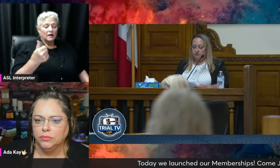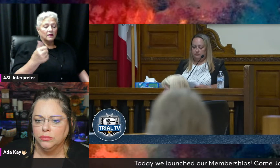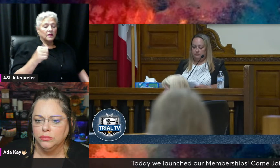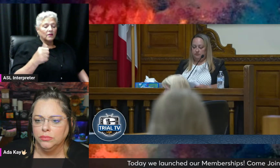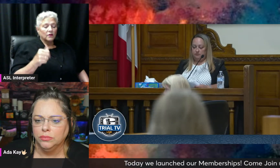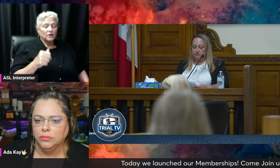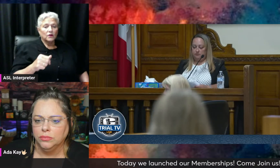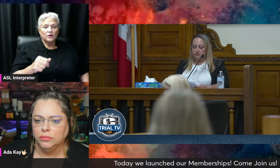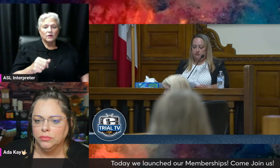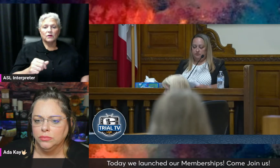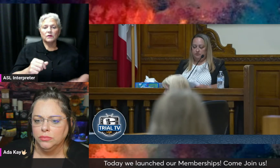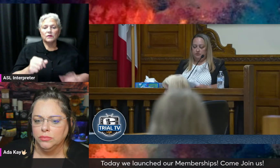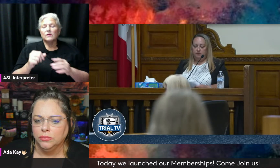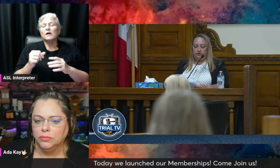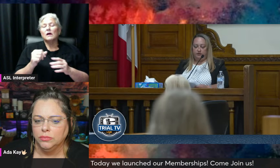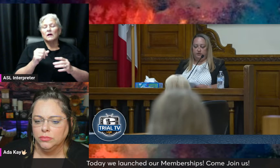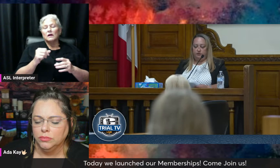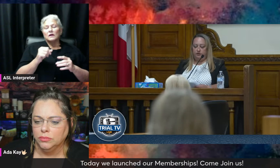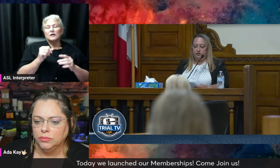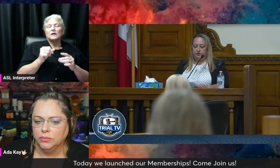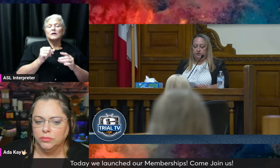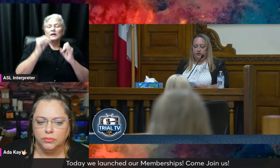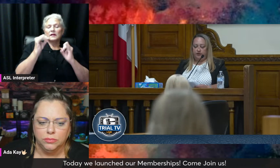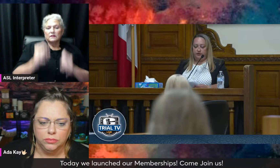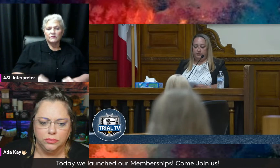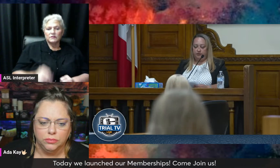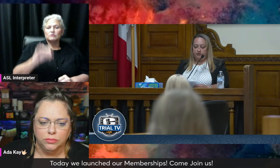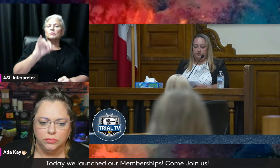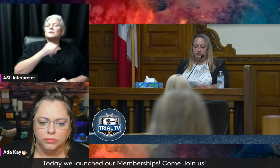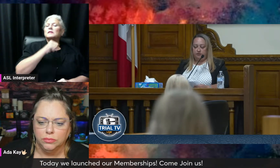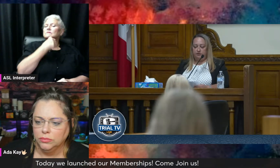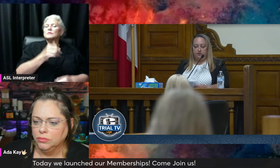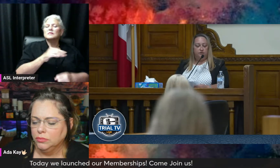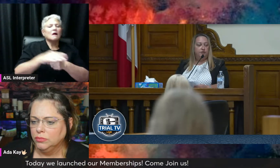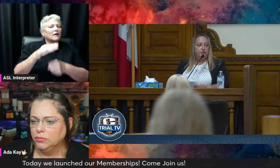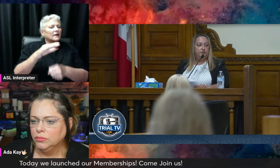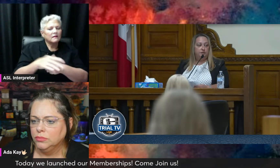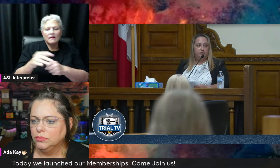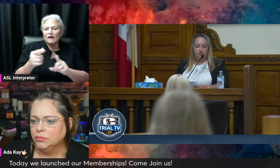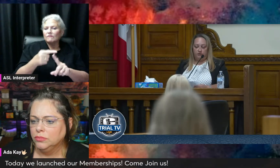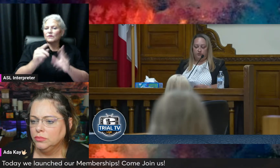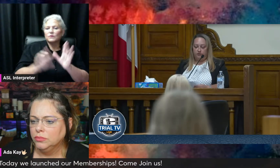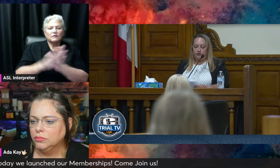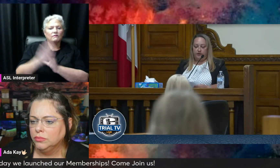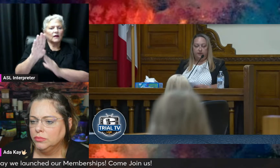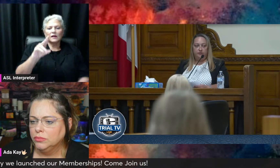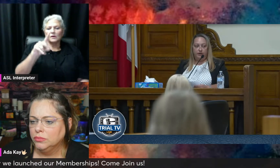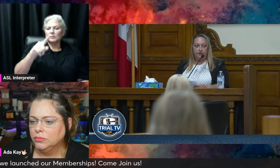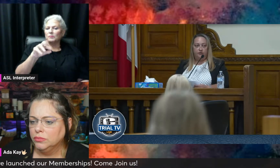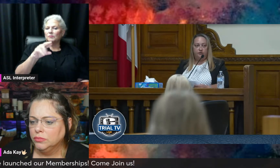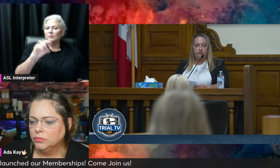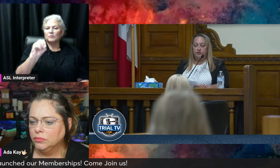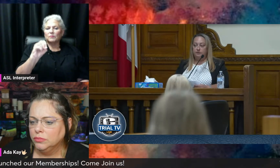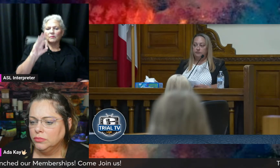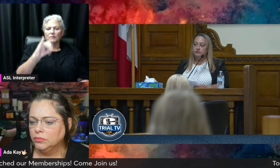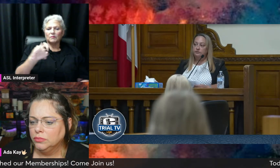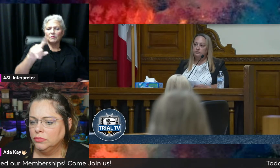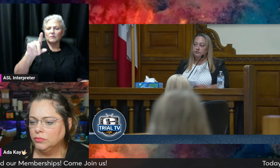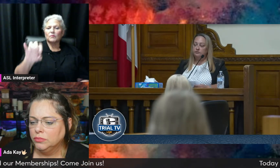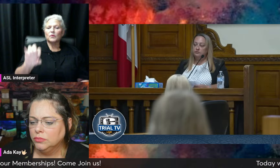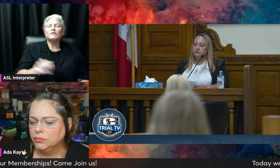to develop the profile, is that right? Right. There is one additional factor present that was insufficient to determine the profile of the minor